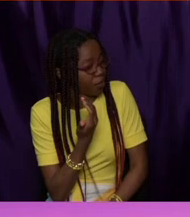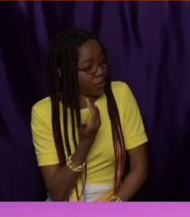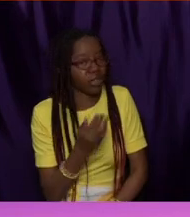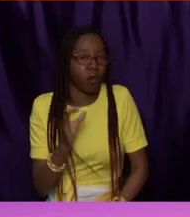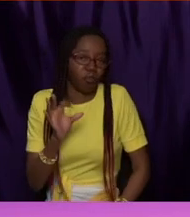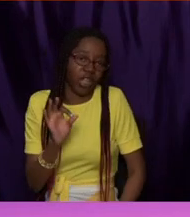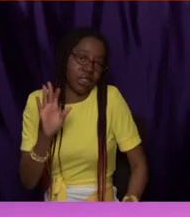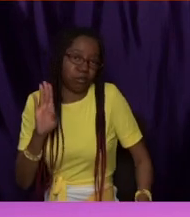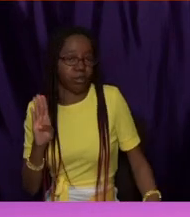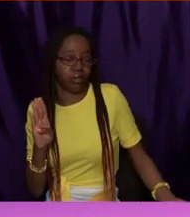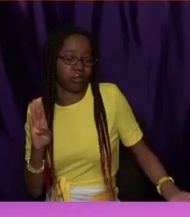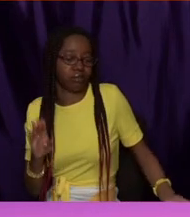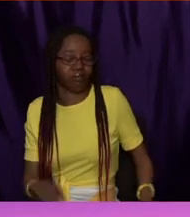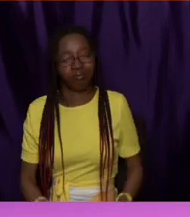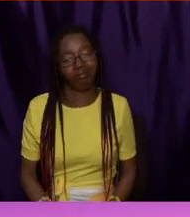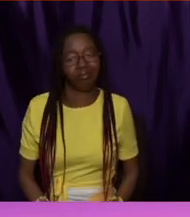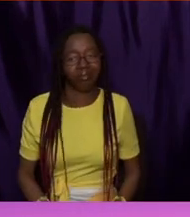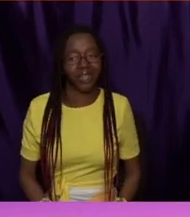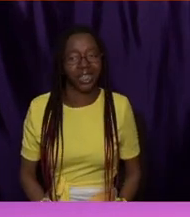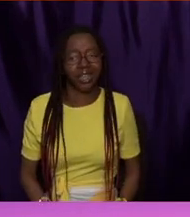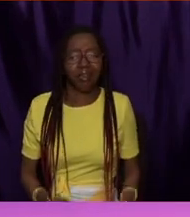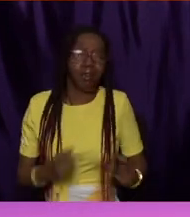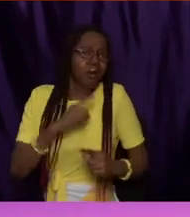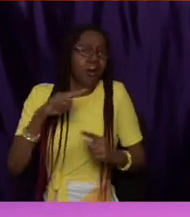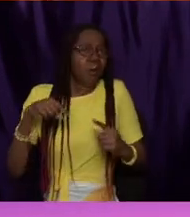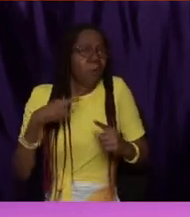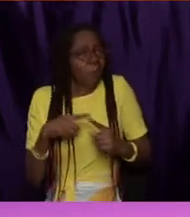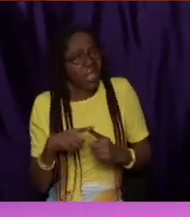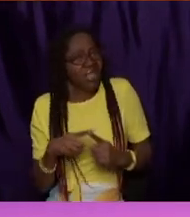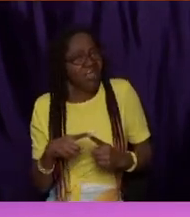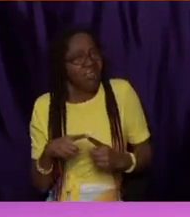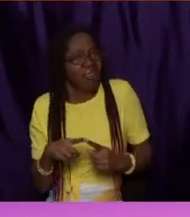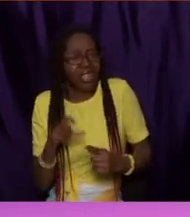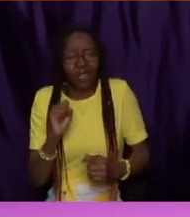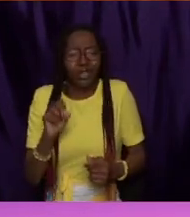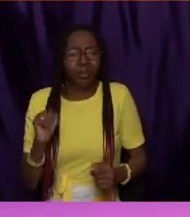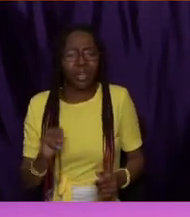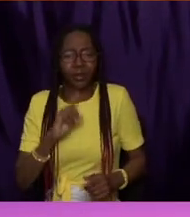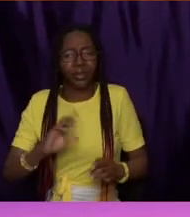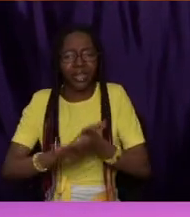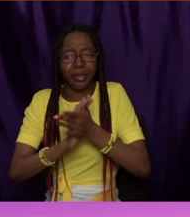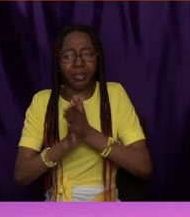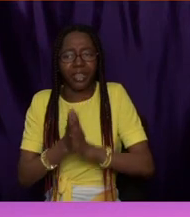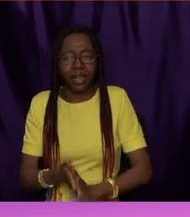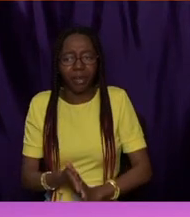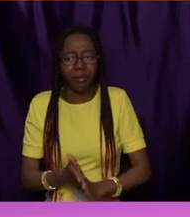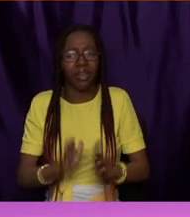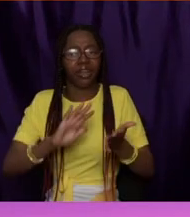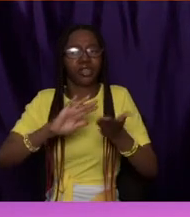media. Since when did social media really become a community?